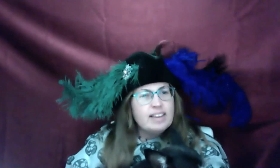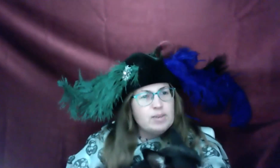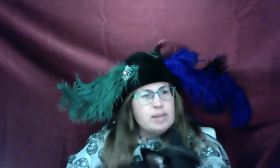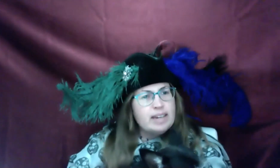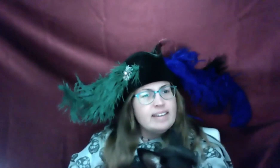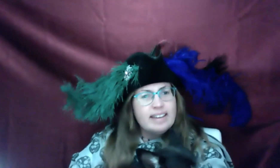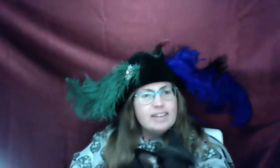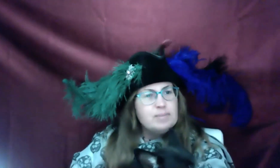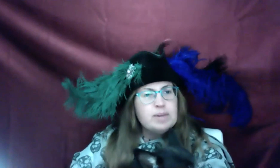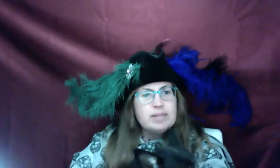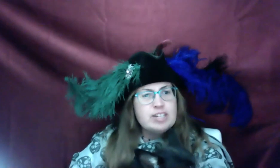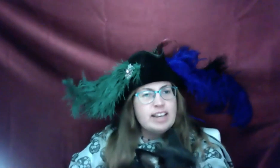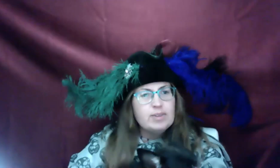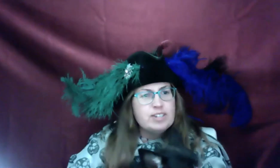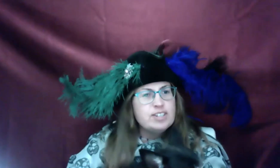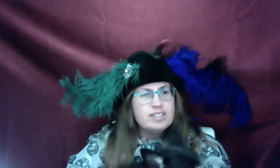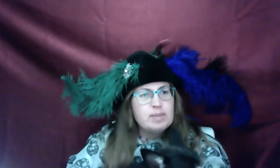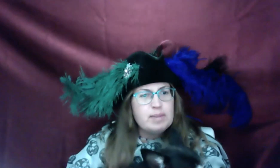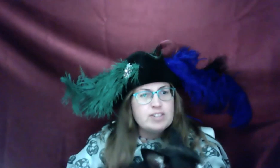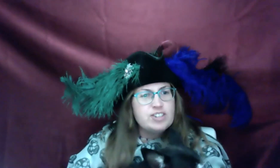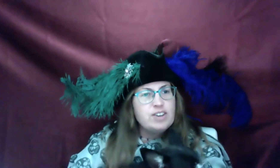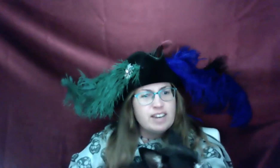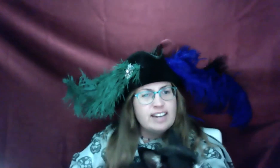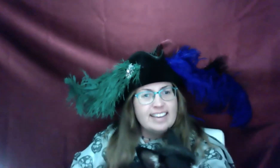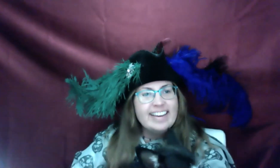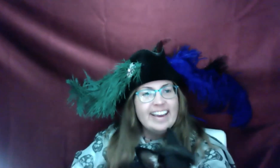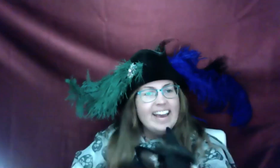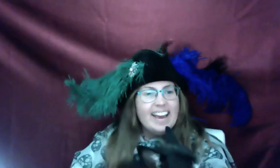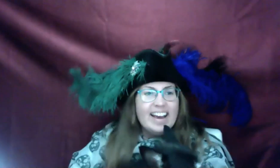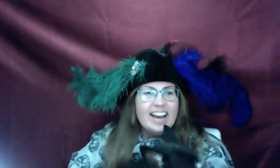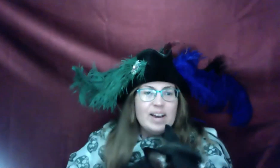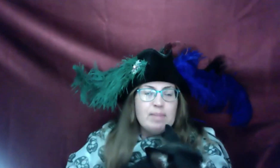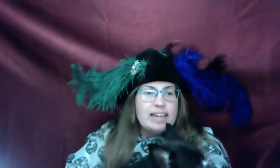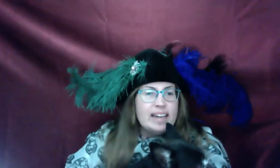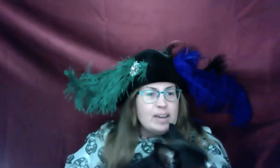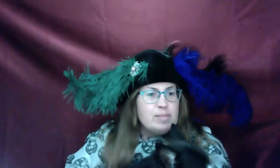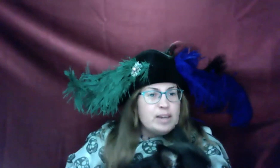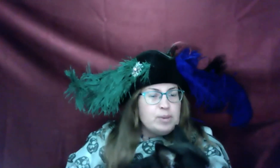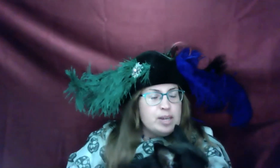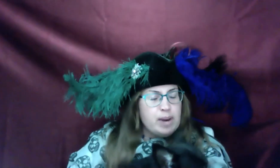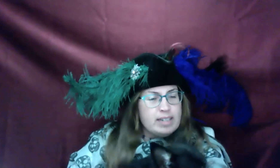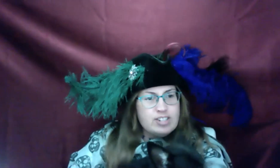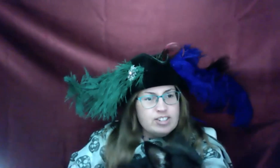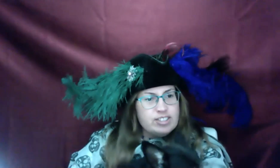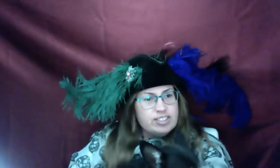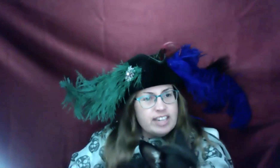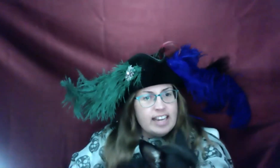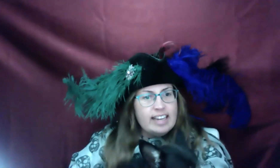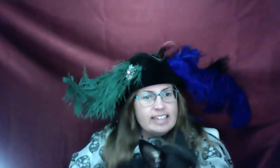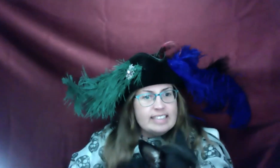like the other Amanda, pretty much hate the question, tell me about yourself kind of thing. But I'm a Reiki